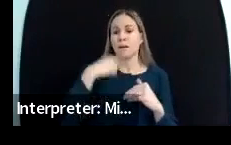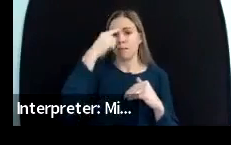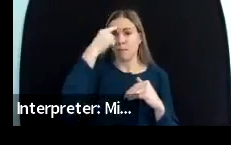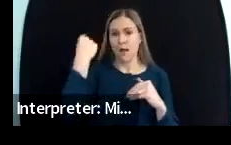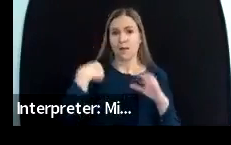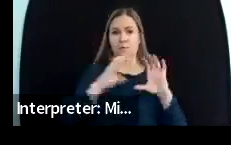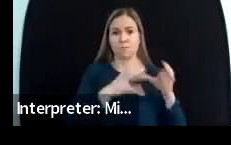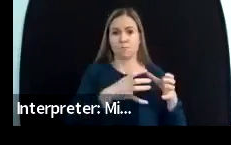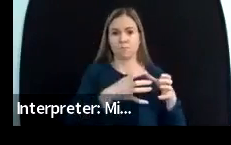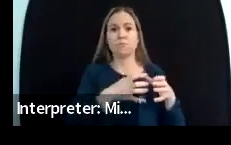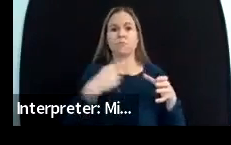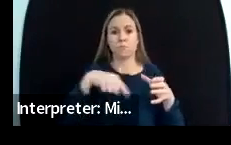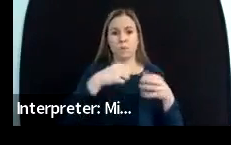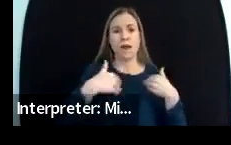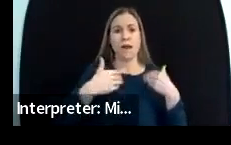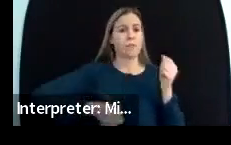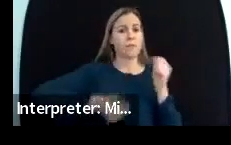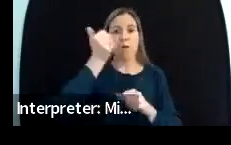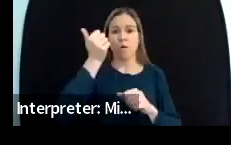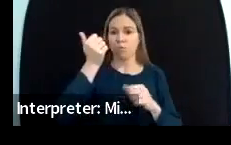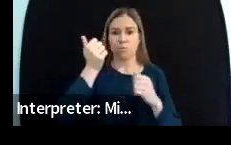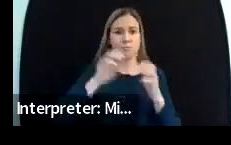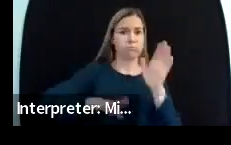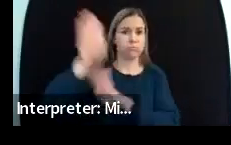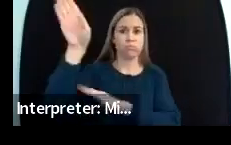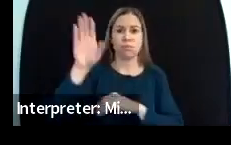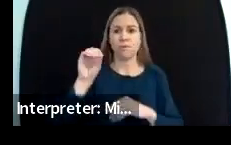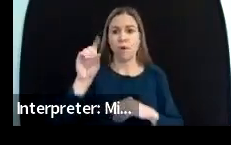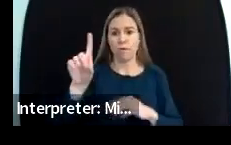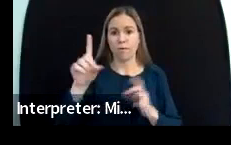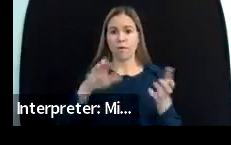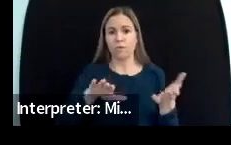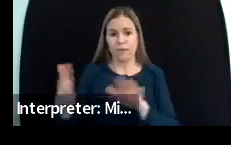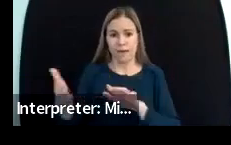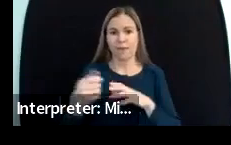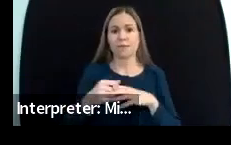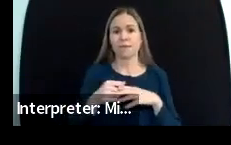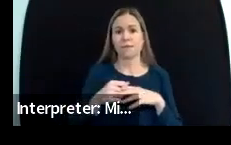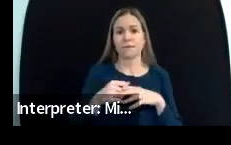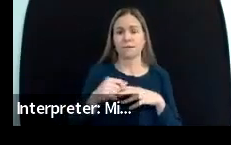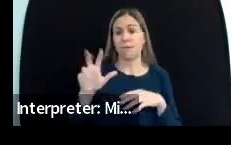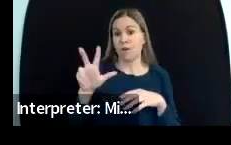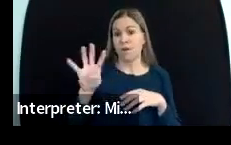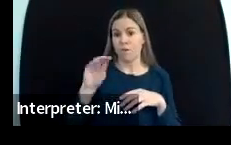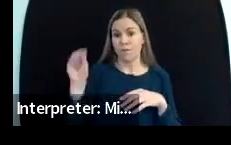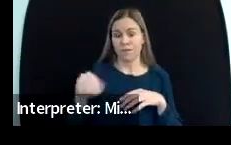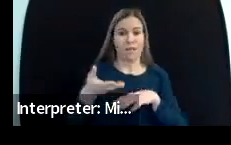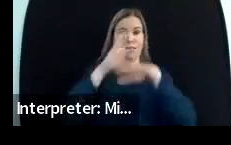of overdose deaths by 34% from 2020 to 2021.